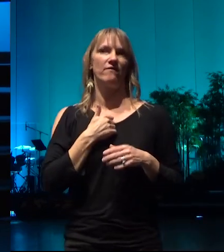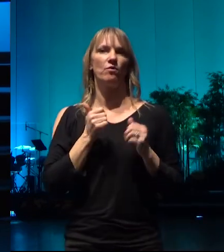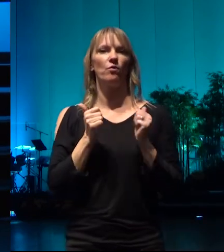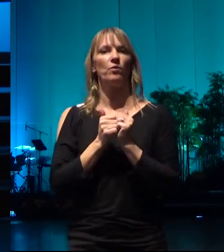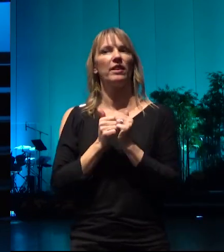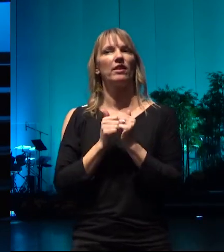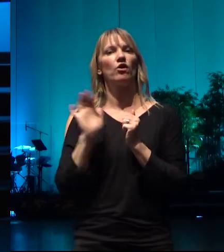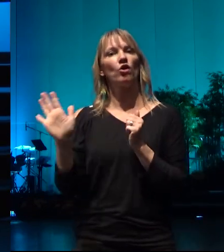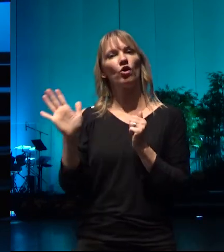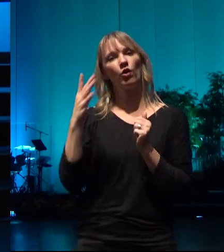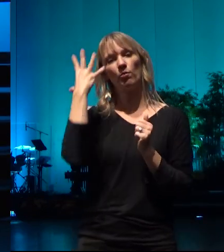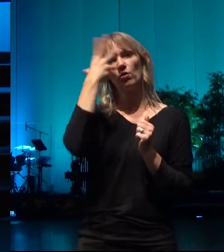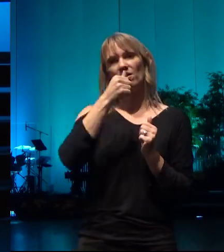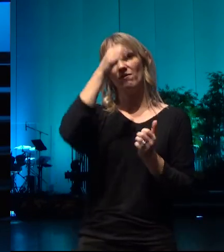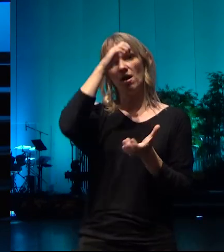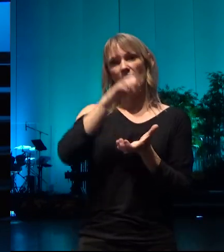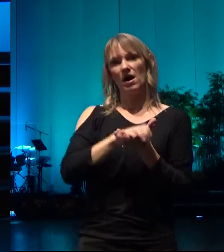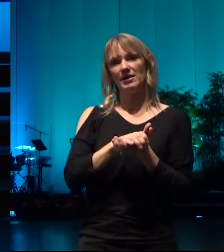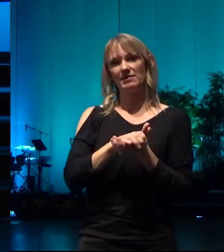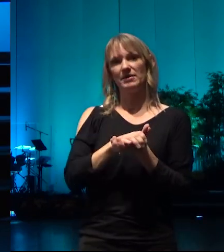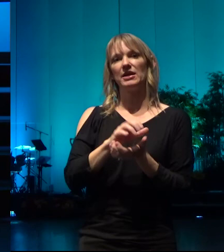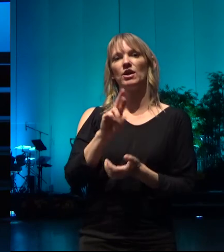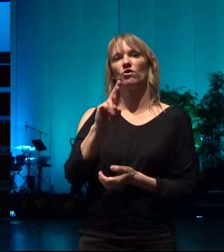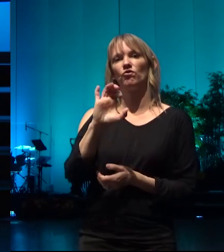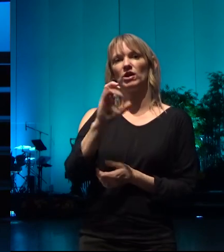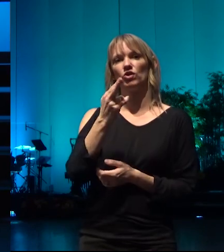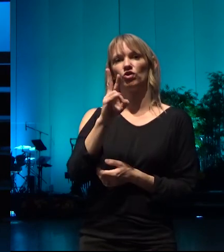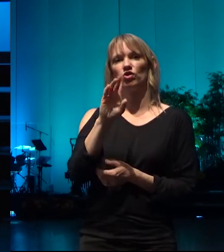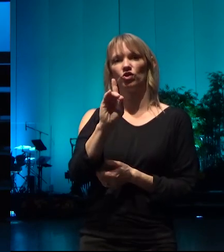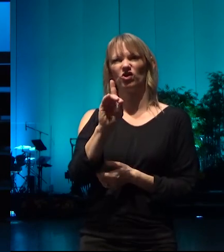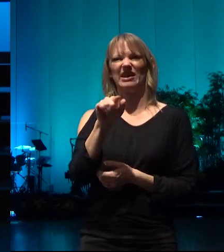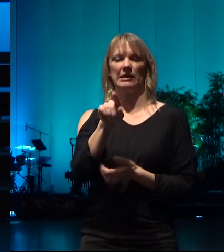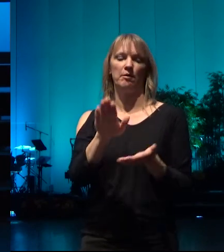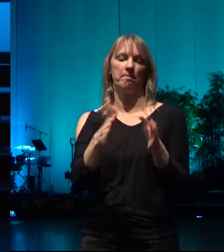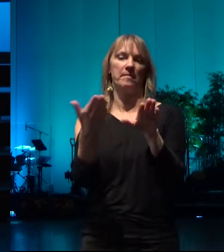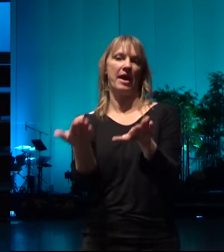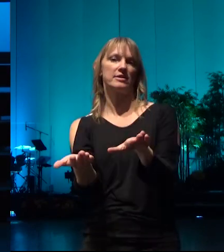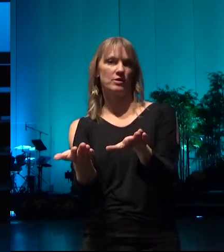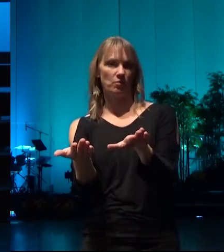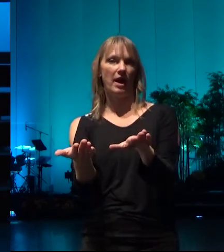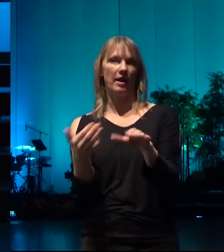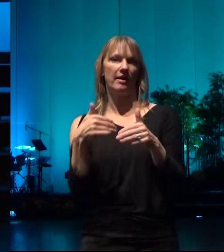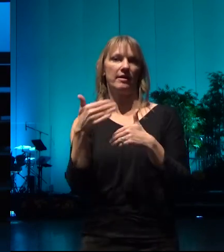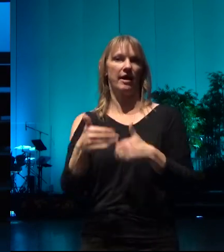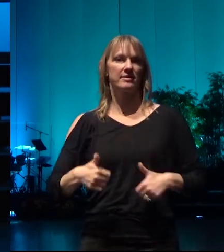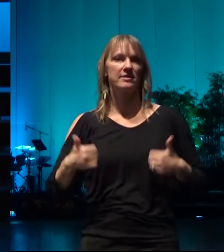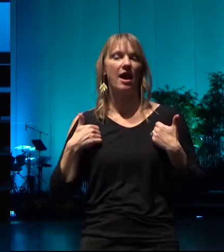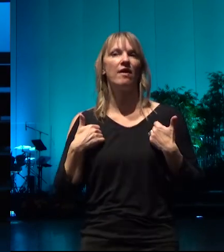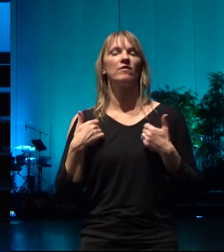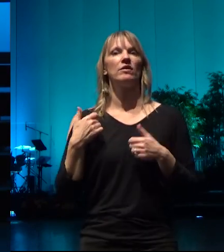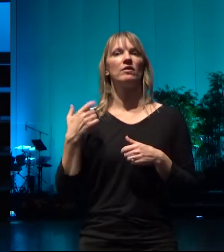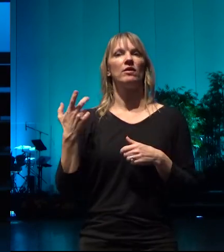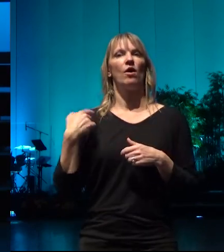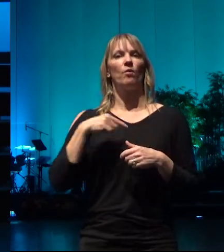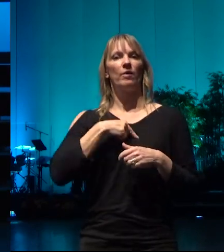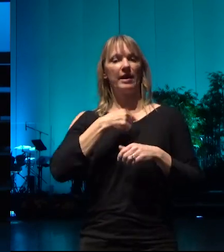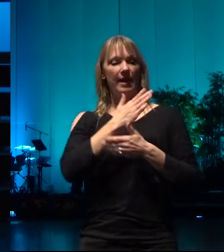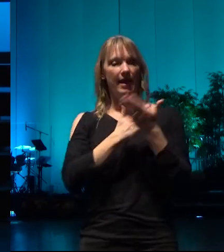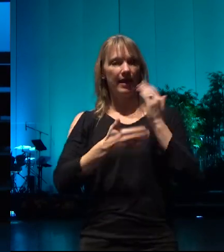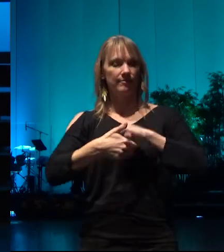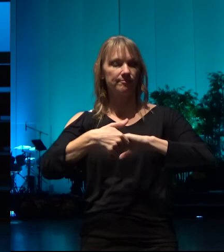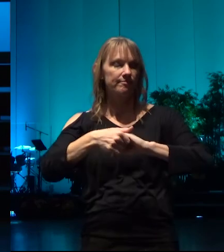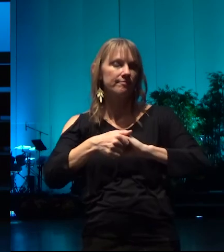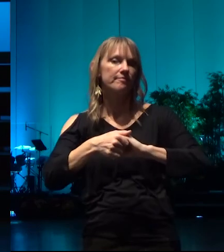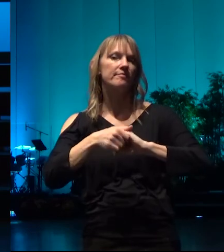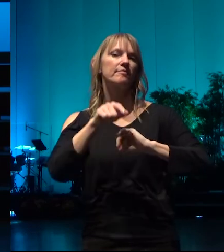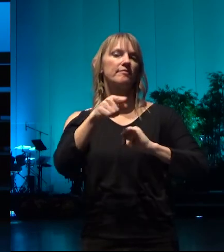next experience. And he was a great man. And he worked very hard in his personal life to be an authentic man,